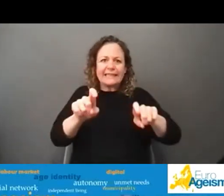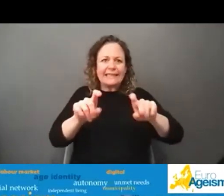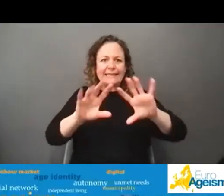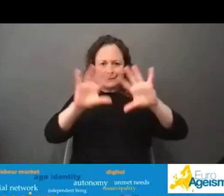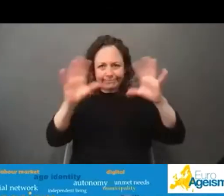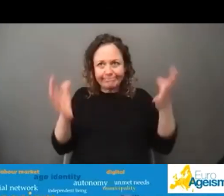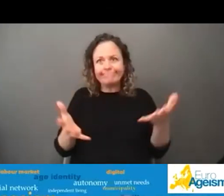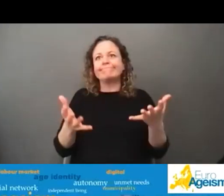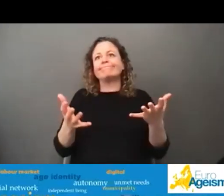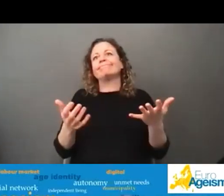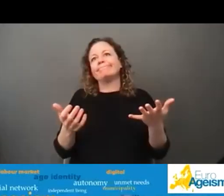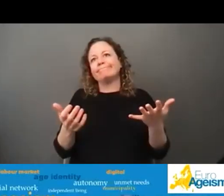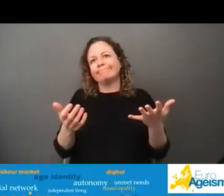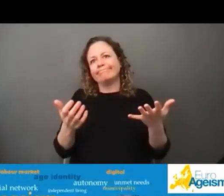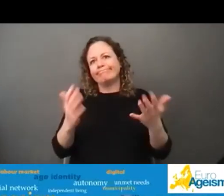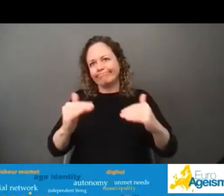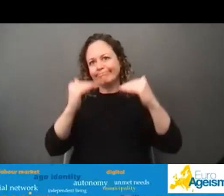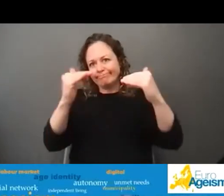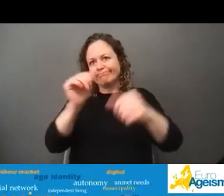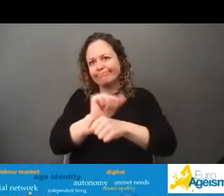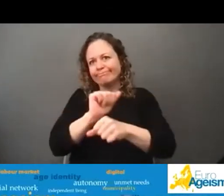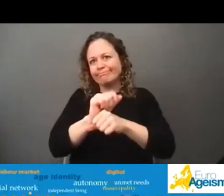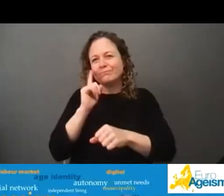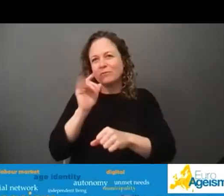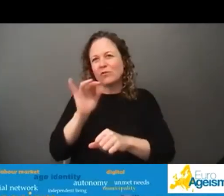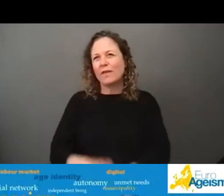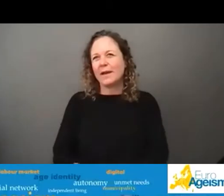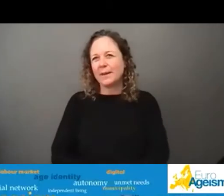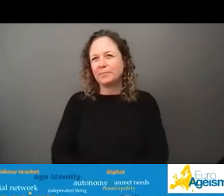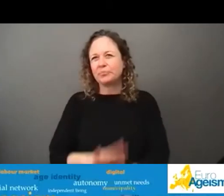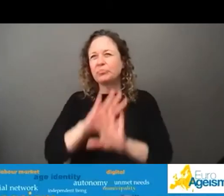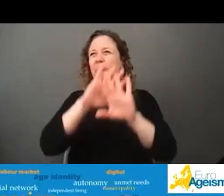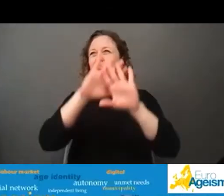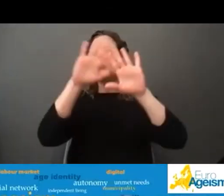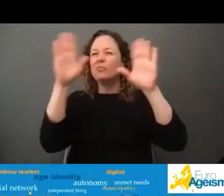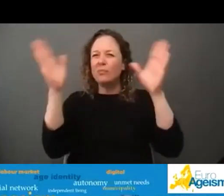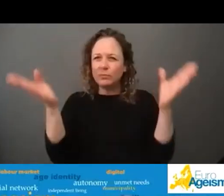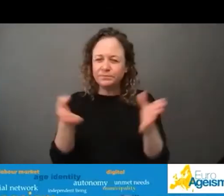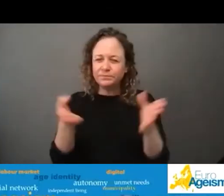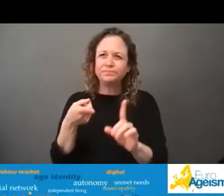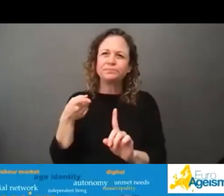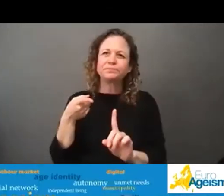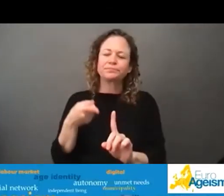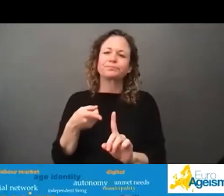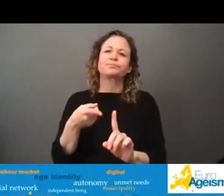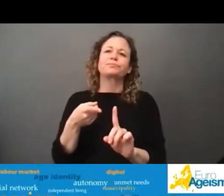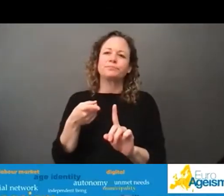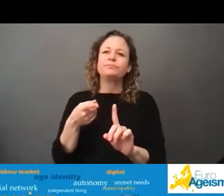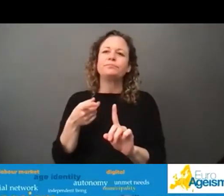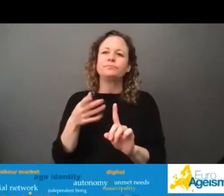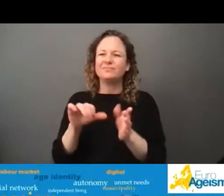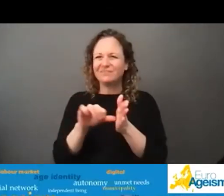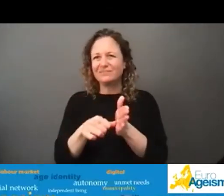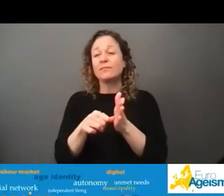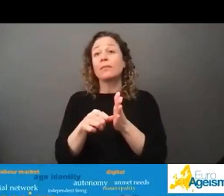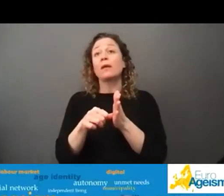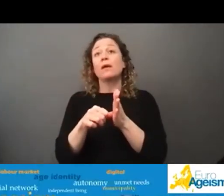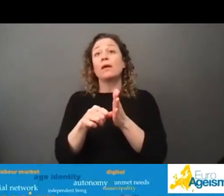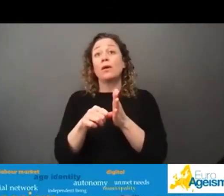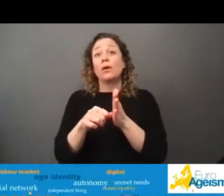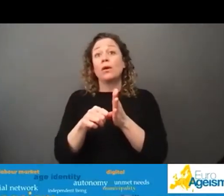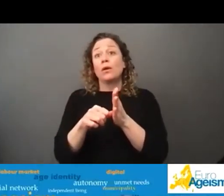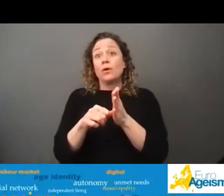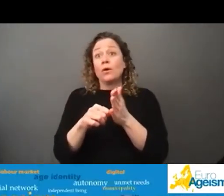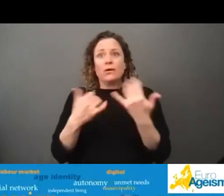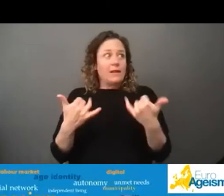done. So I'll just kind of quickly wrap up by saying, highlighting what is it that you and I can